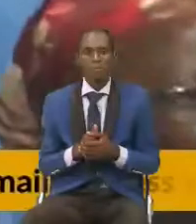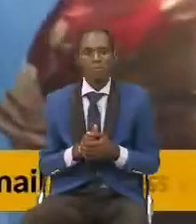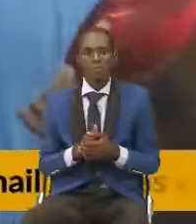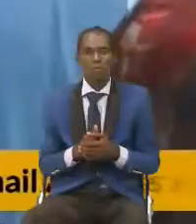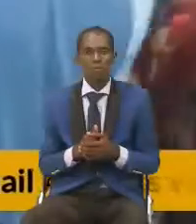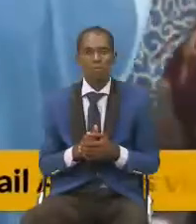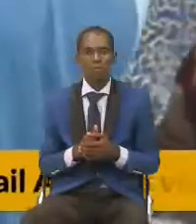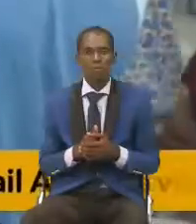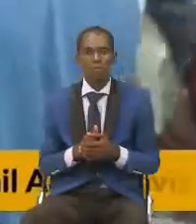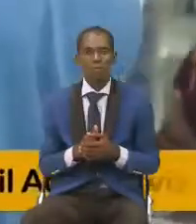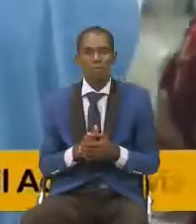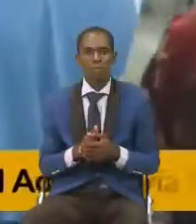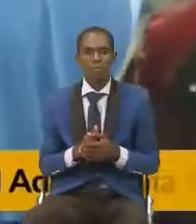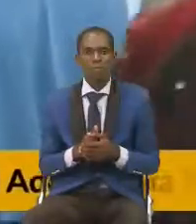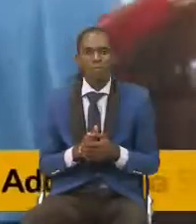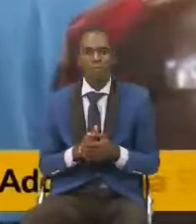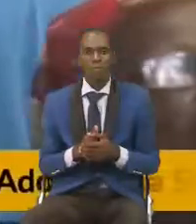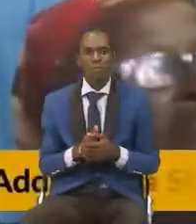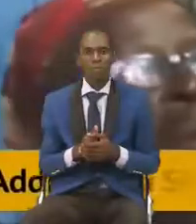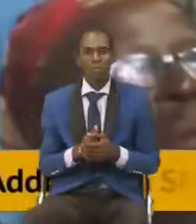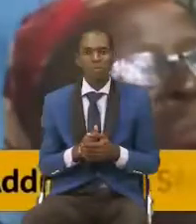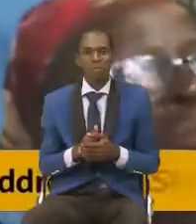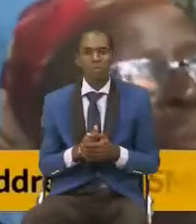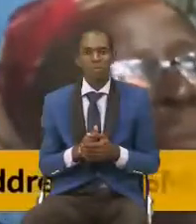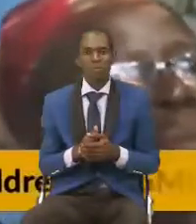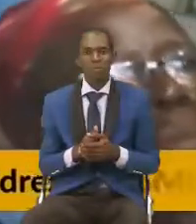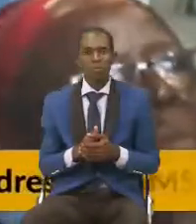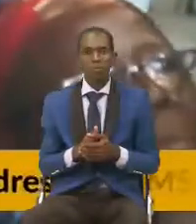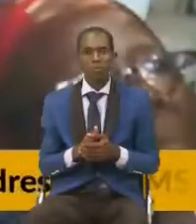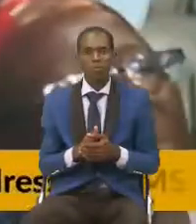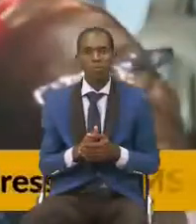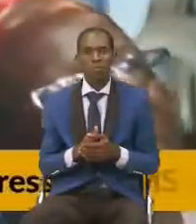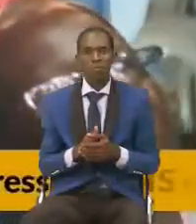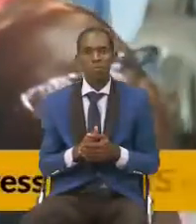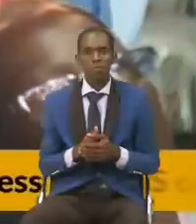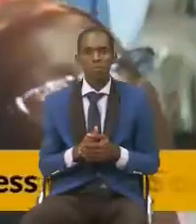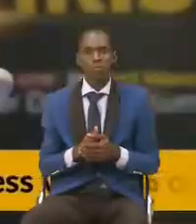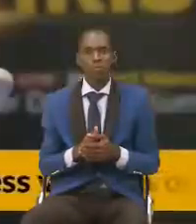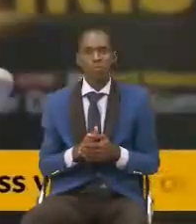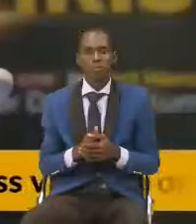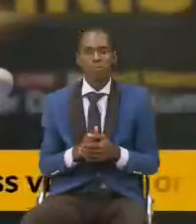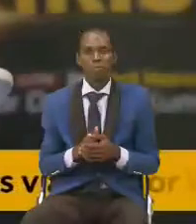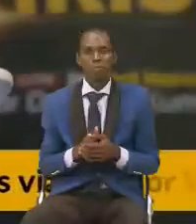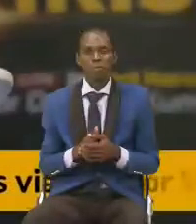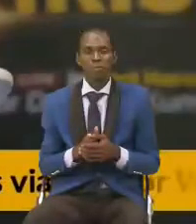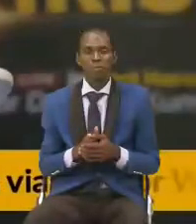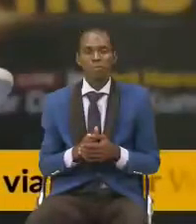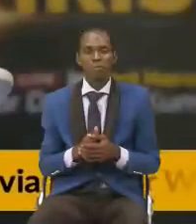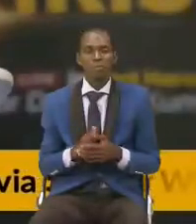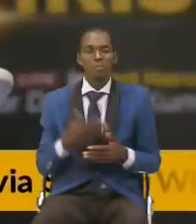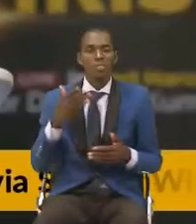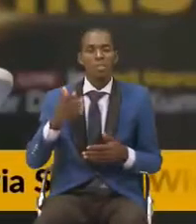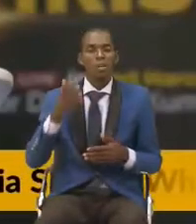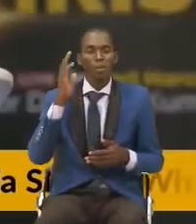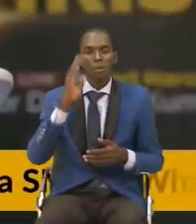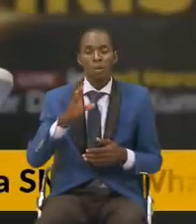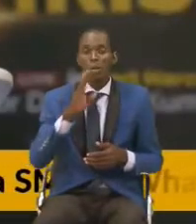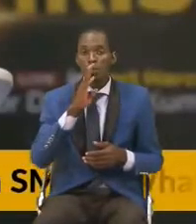Delta State, Bayelsa State, River State, Akwa Ibom State, Cross River State,